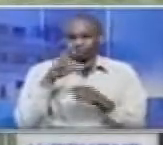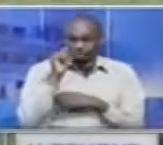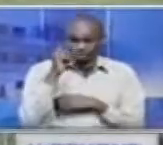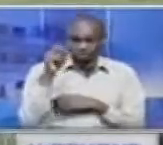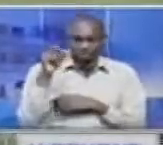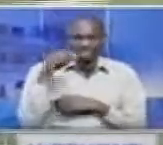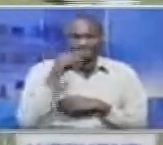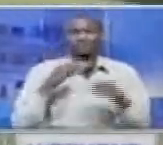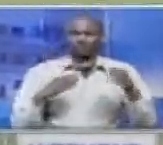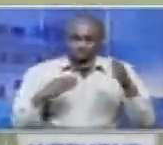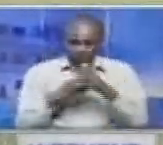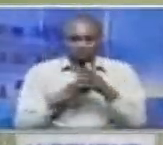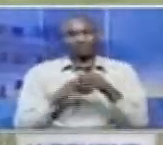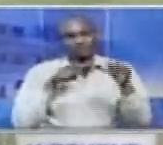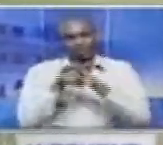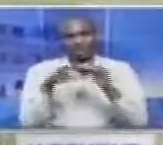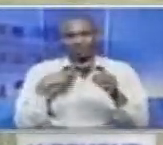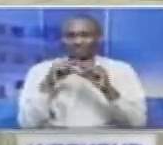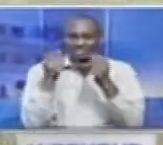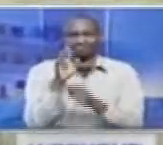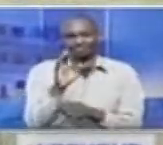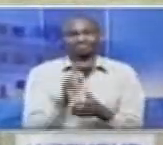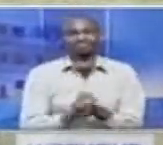was the top scorer for the team.